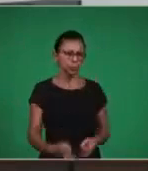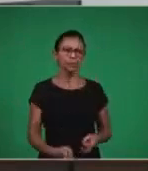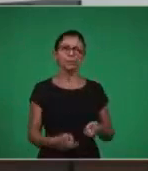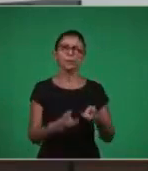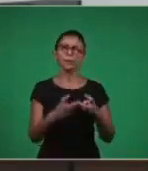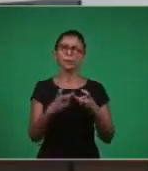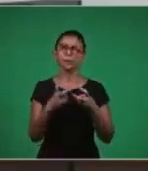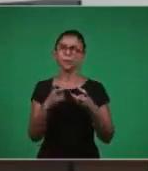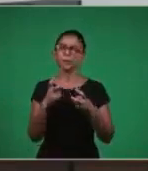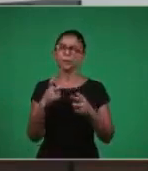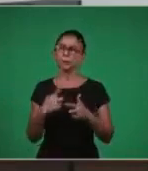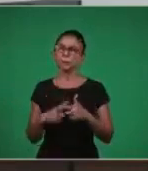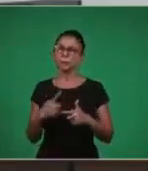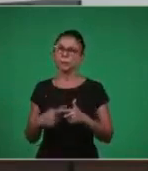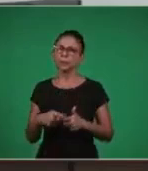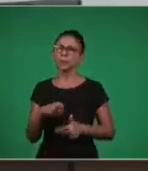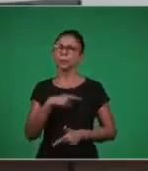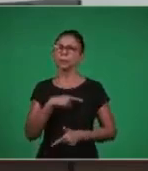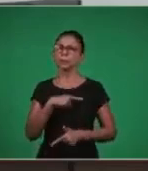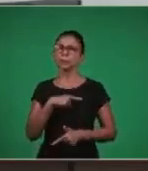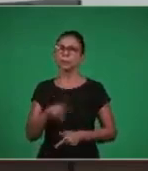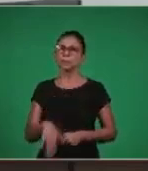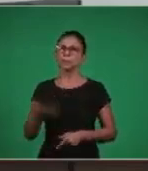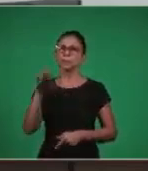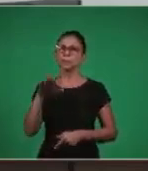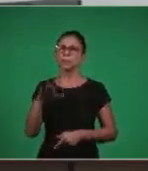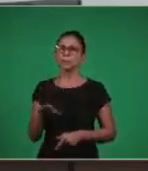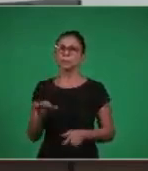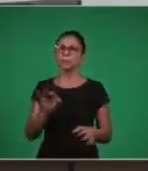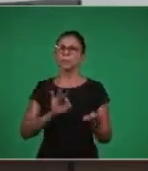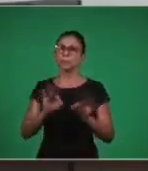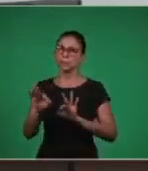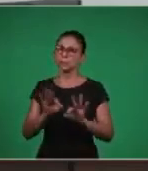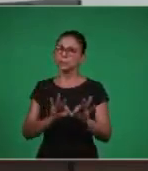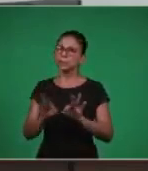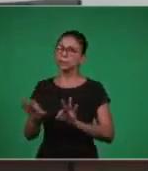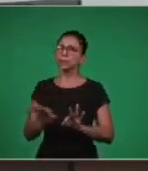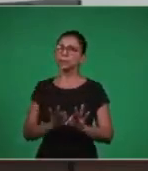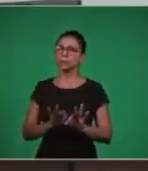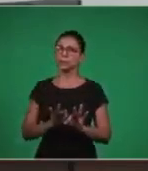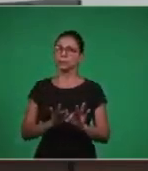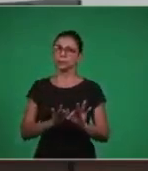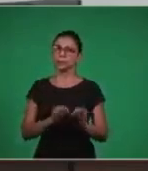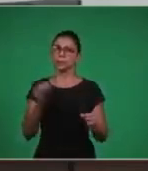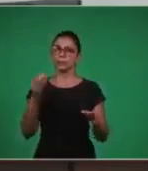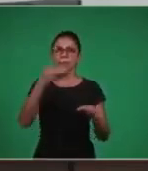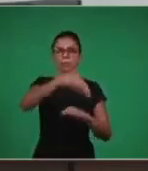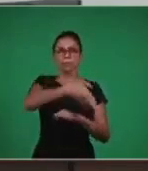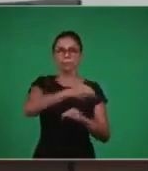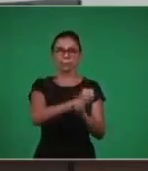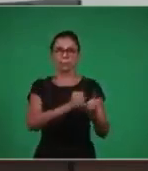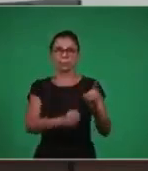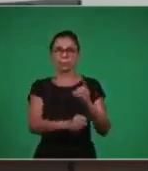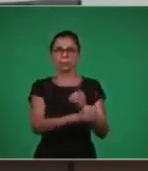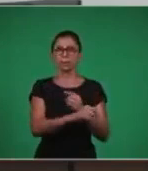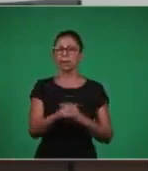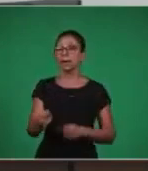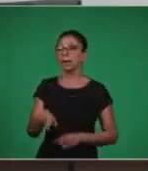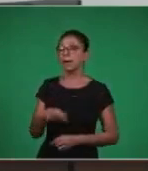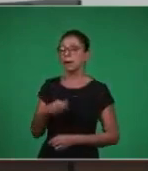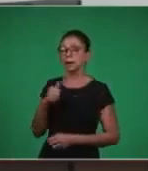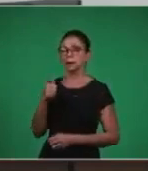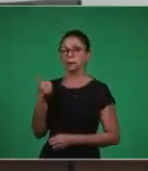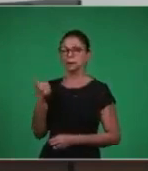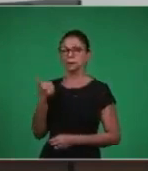prepared. And so that nothing else called me more attention than the picture that